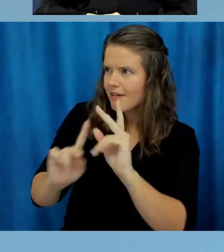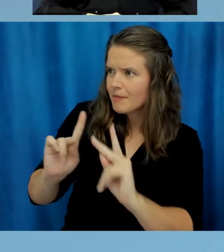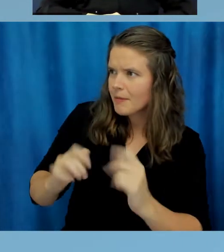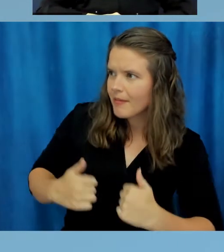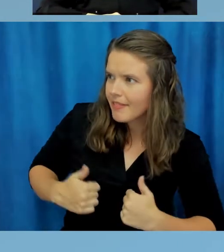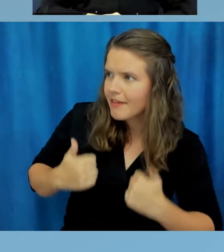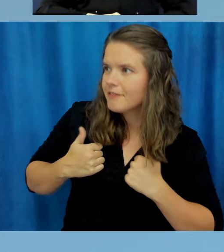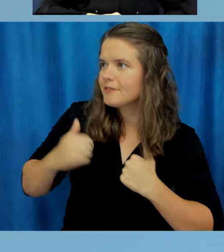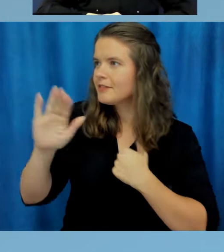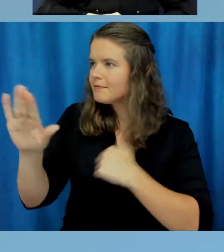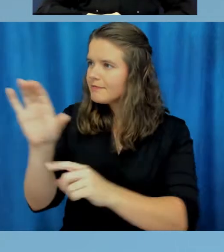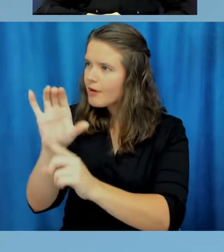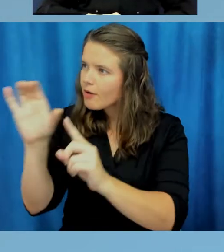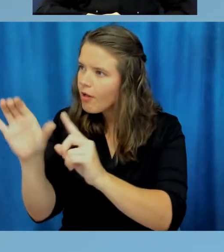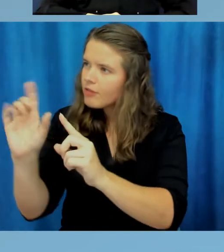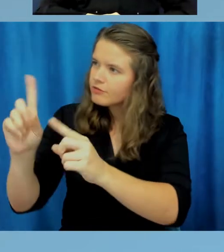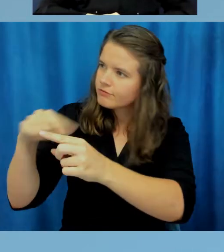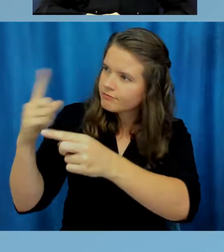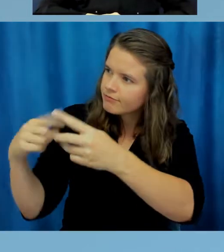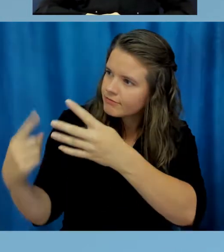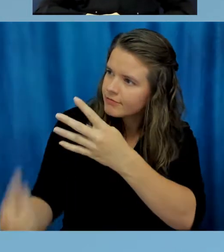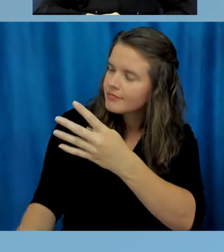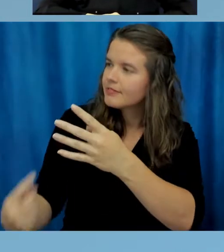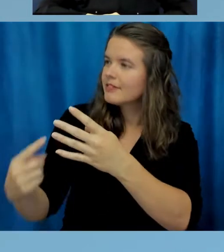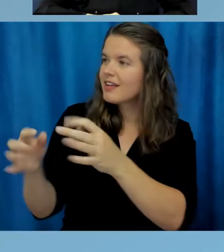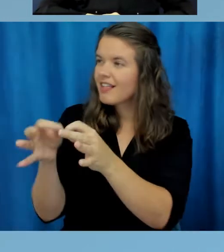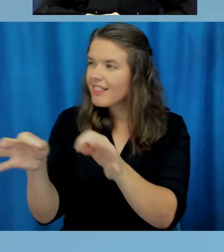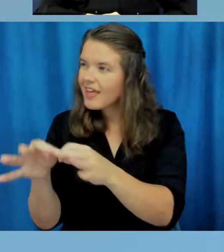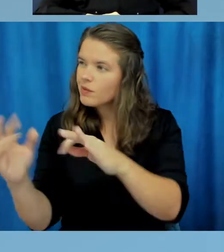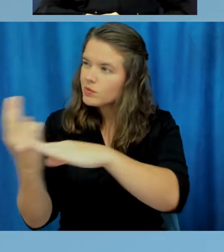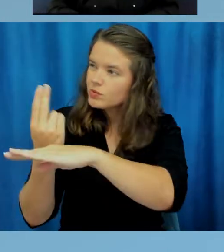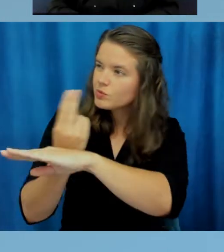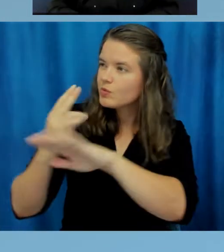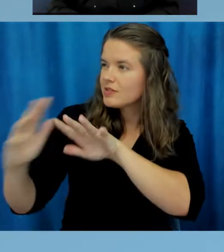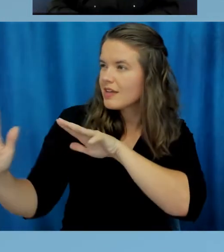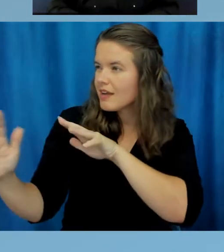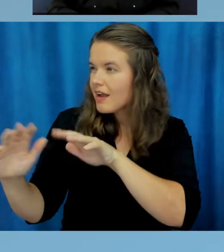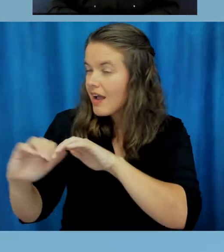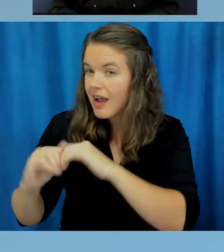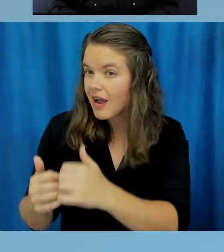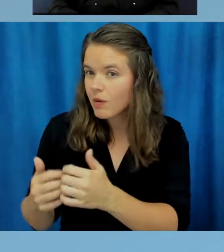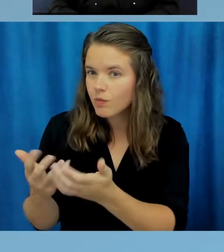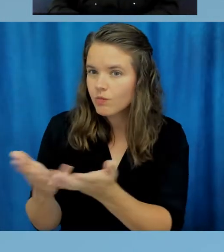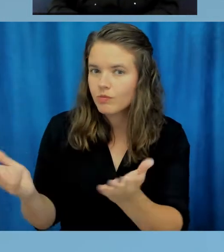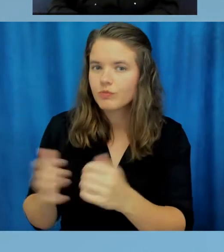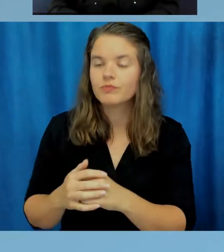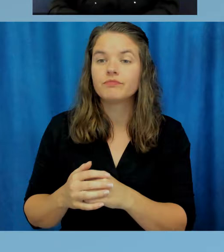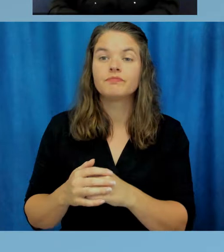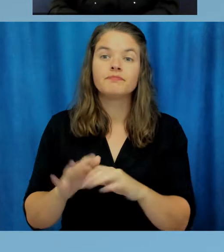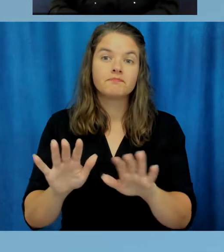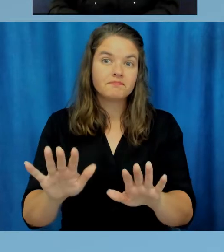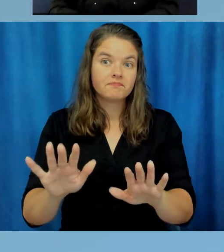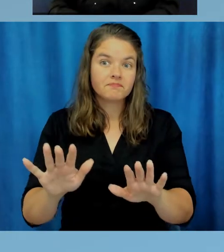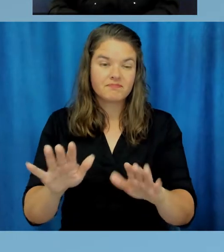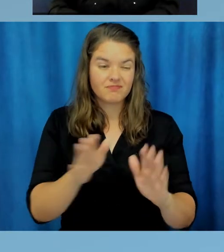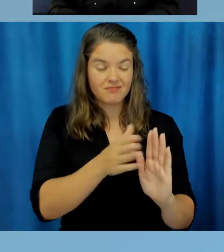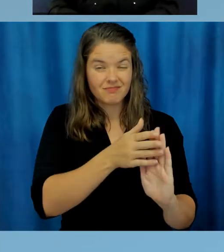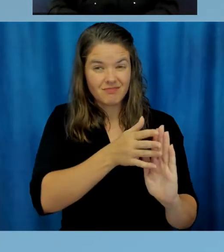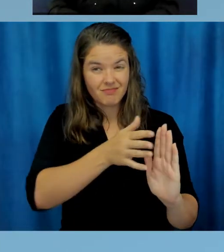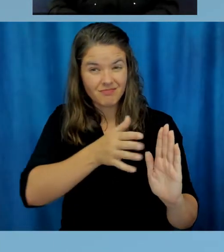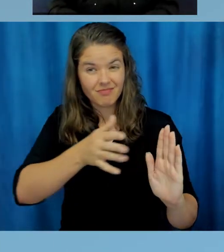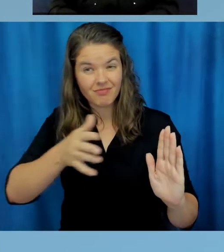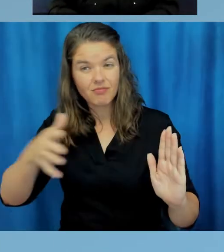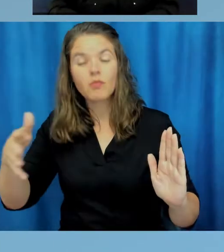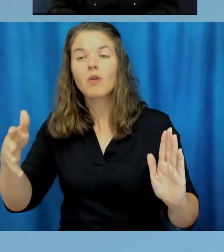live, seeing what their culture entails and how they use their language. Now, it takes about 5 years to